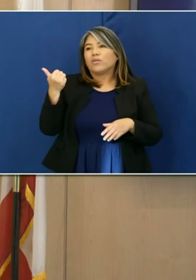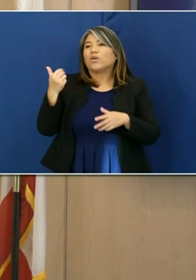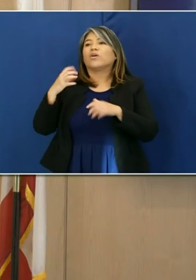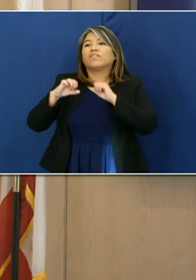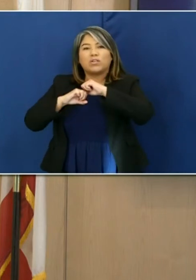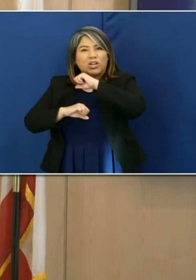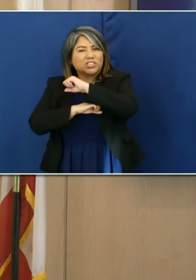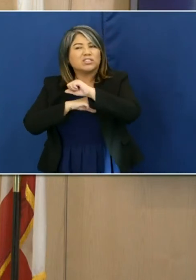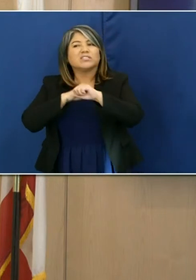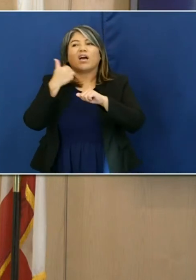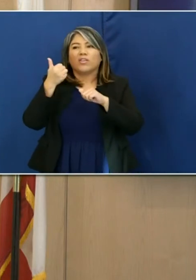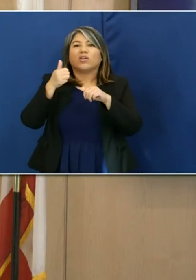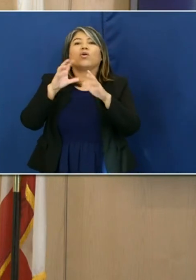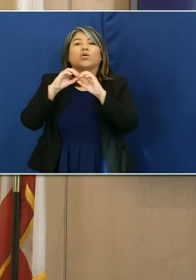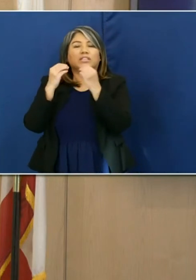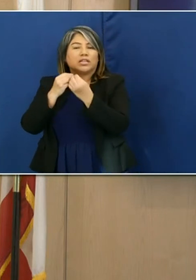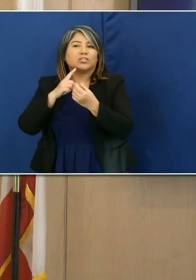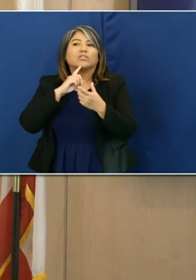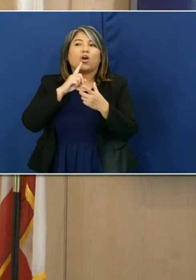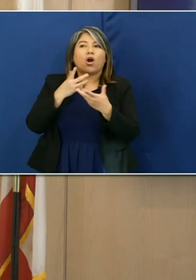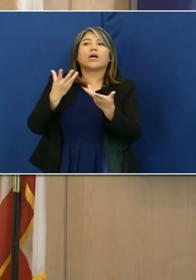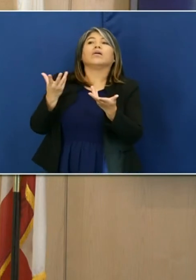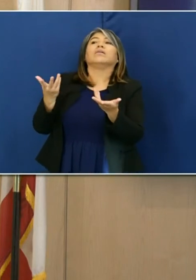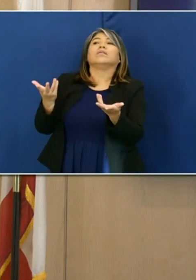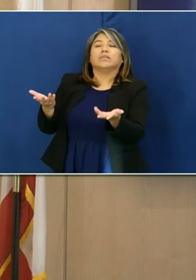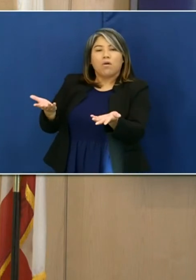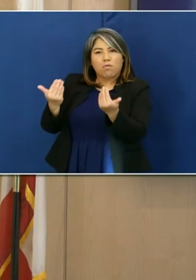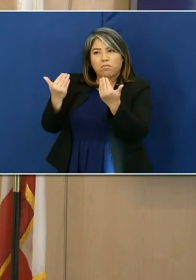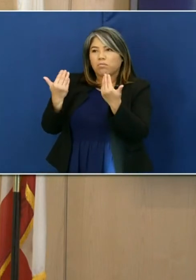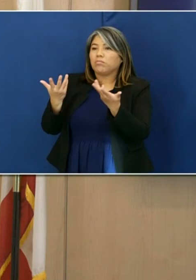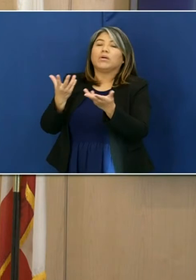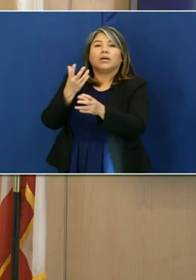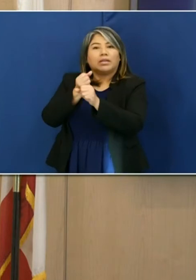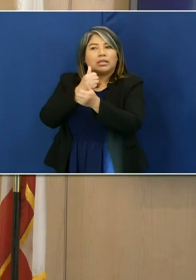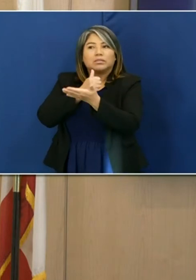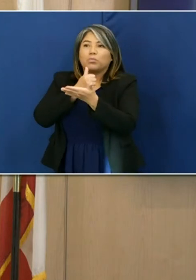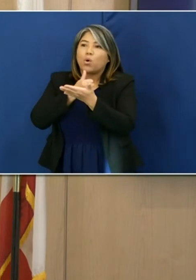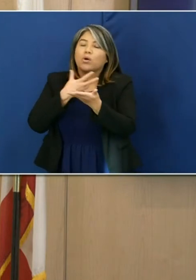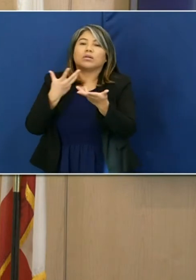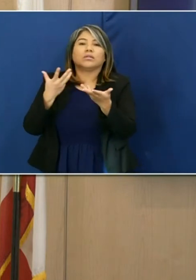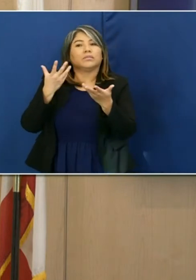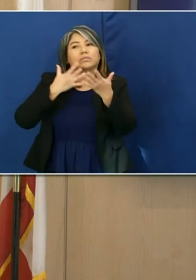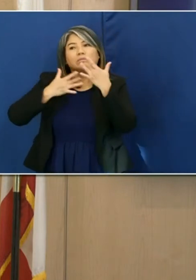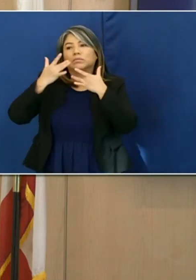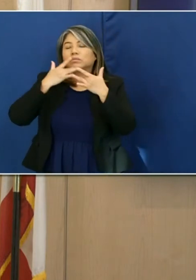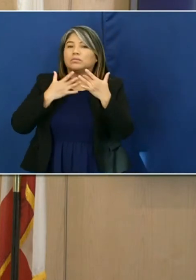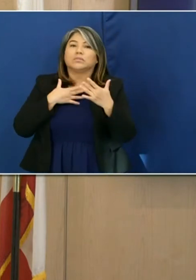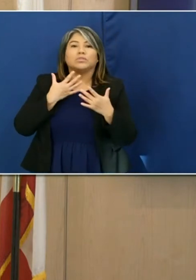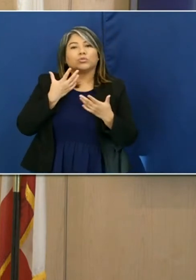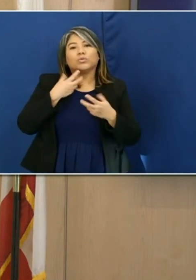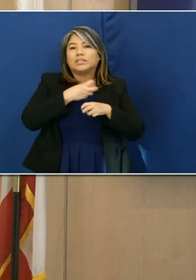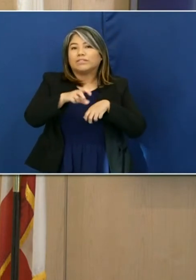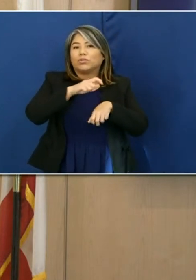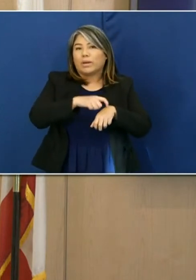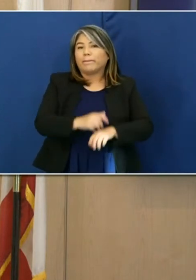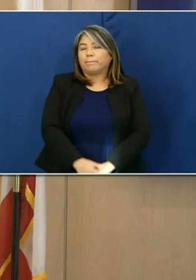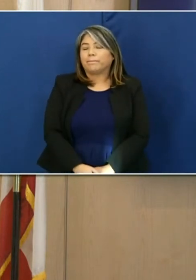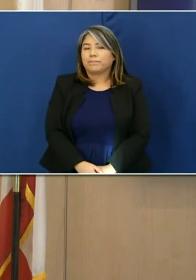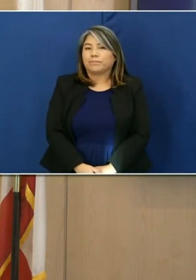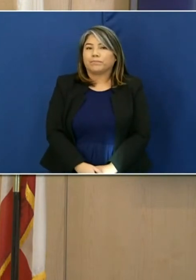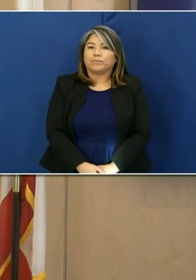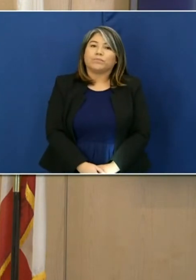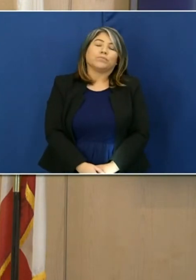these are designed to give a little bit of help and support, a little bit of a lifeline to businesses to try and get them through this difficult time.